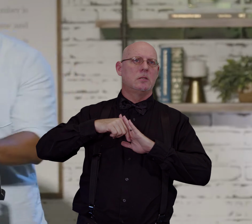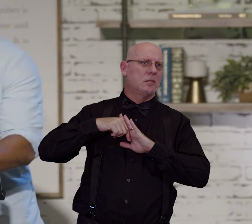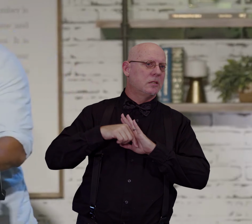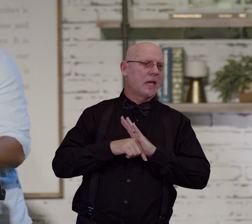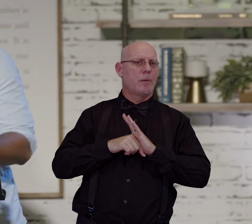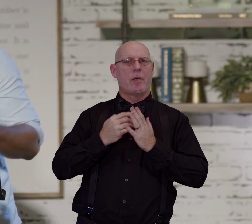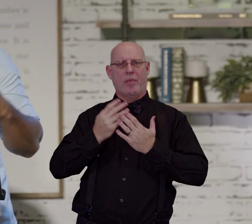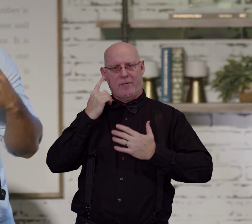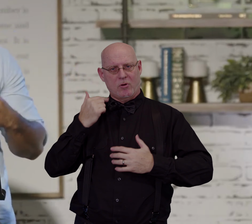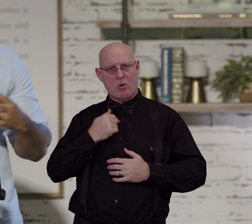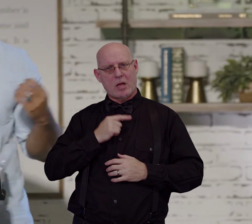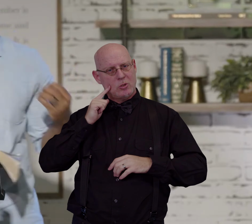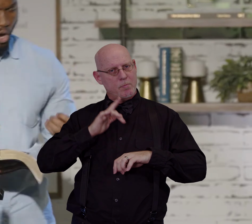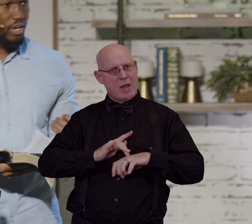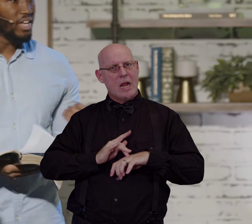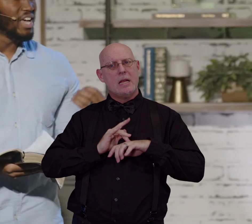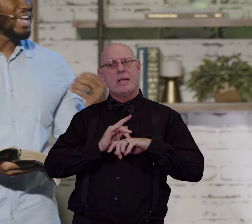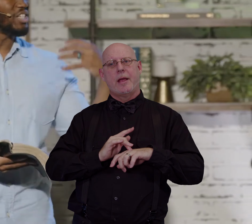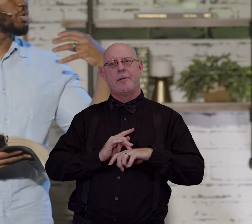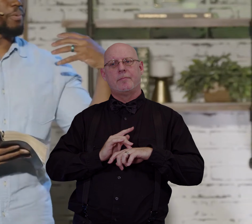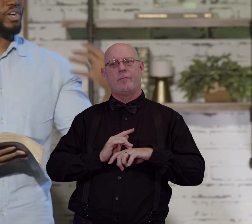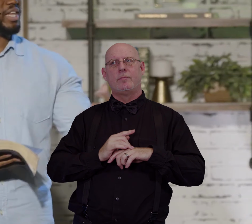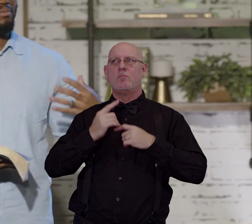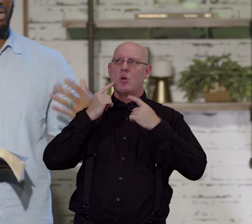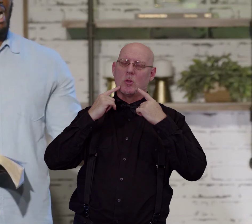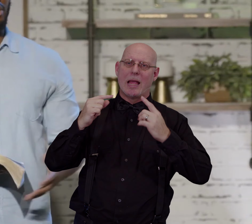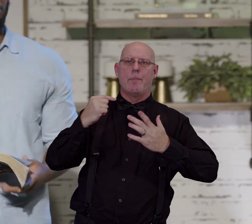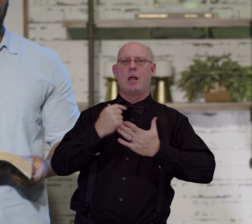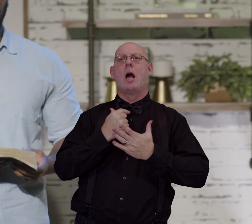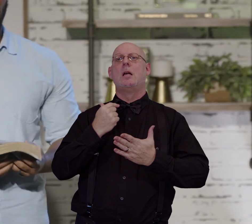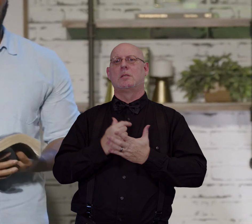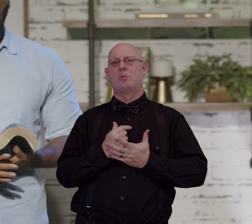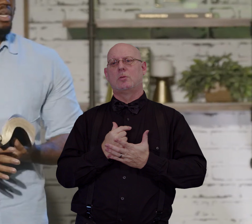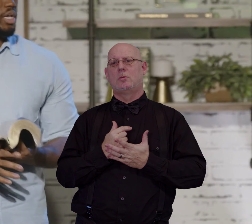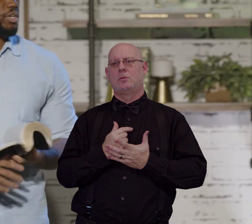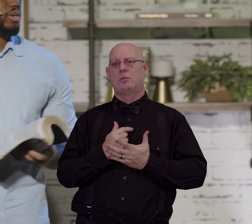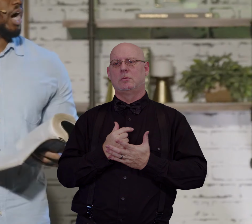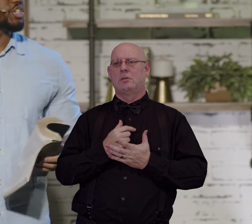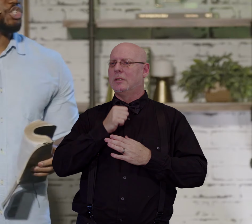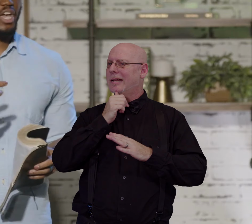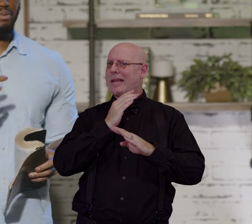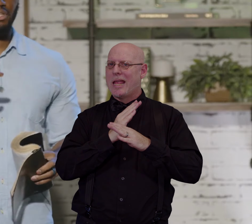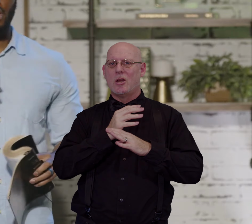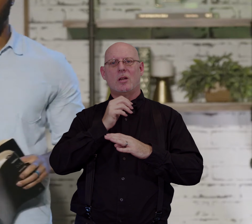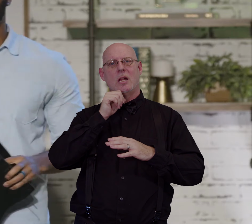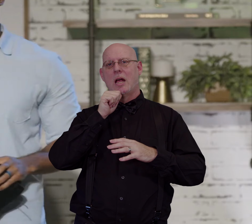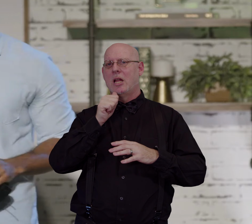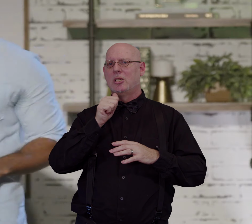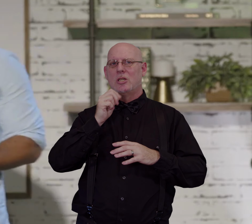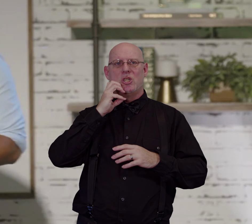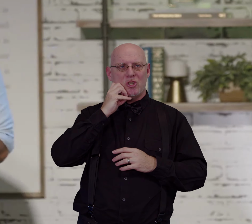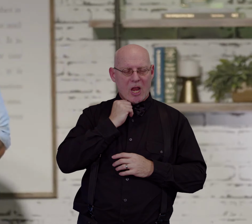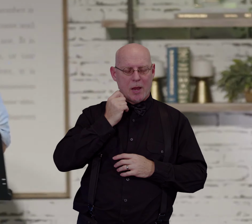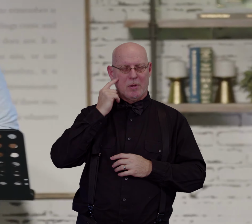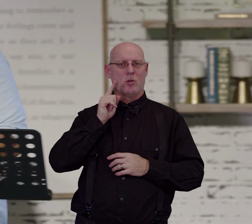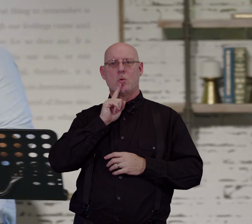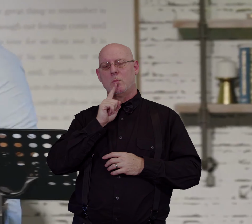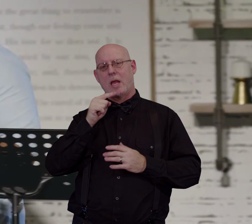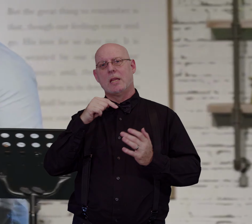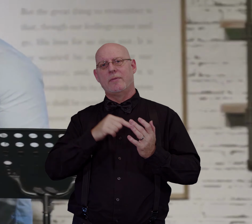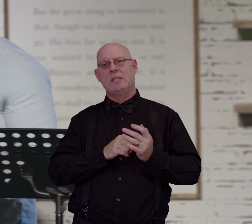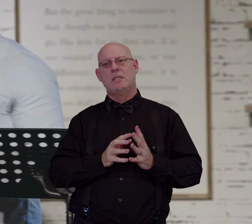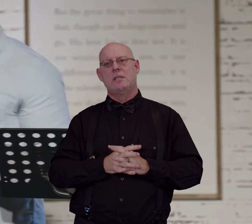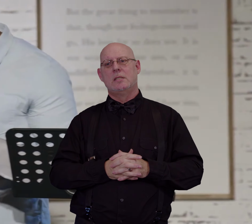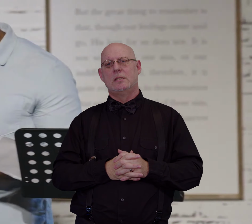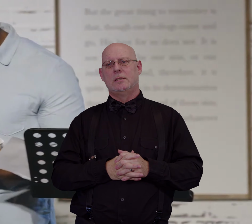and such a thing for us to meditate upon, is to proclaim the gospel unhindered, unashamed, because of the reality of